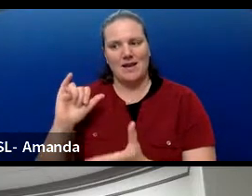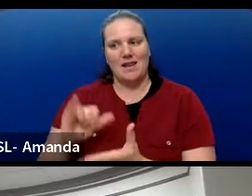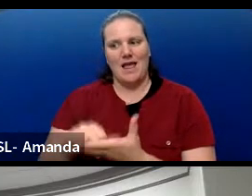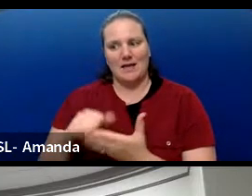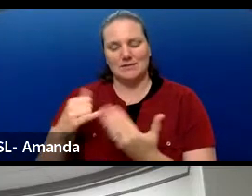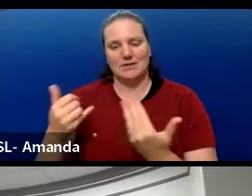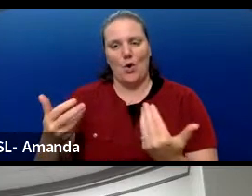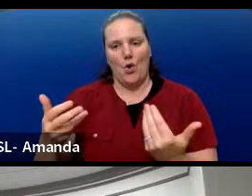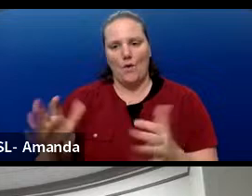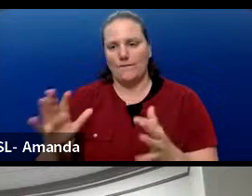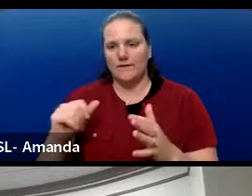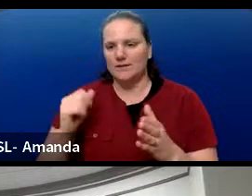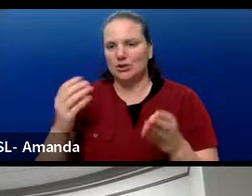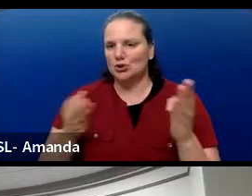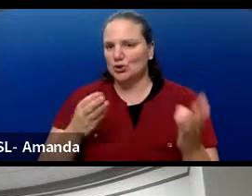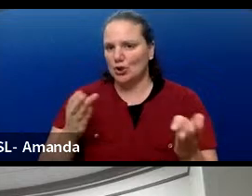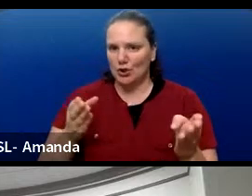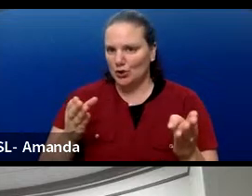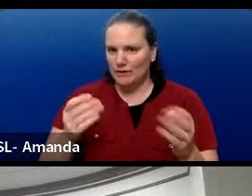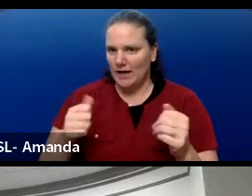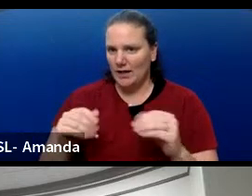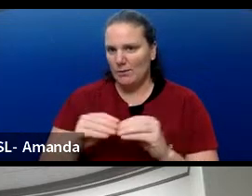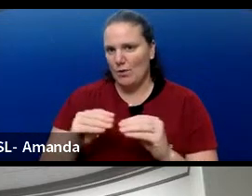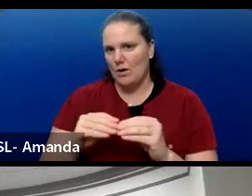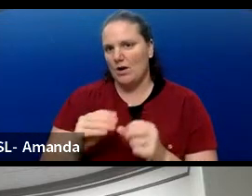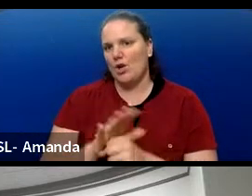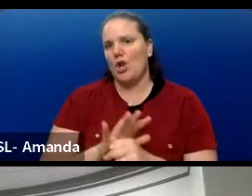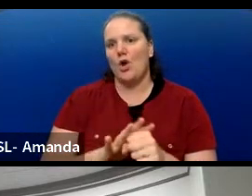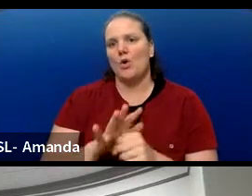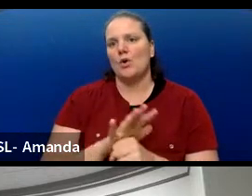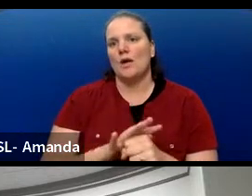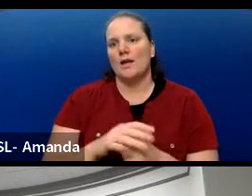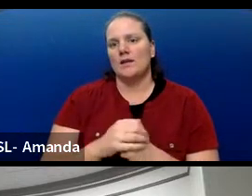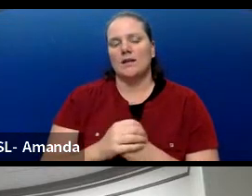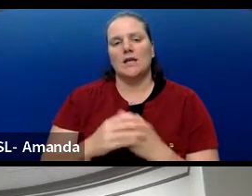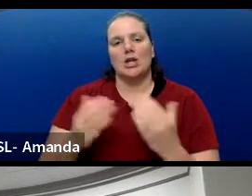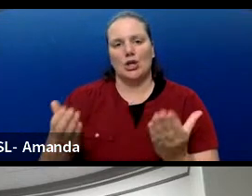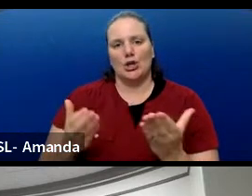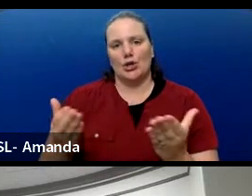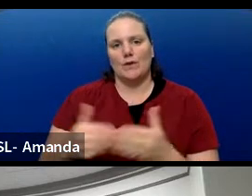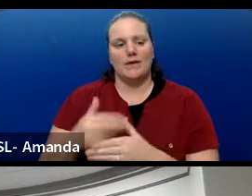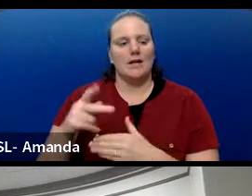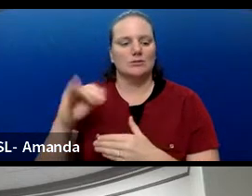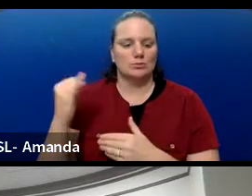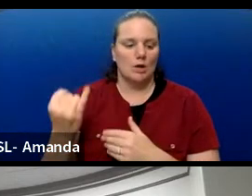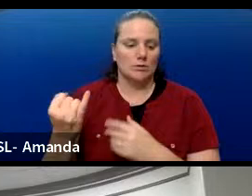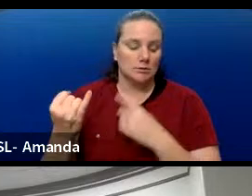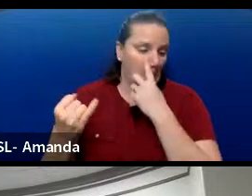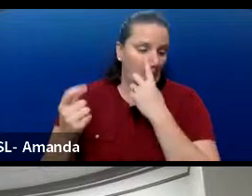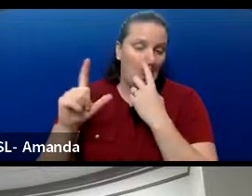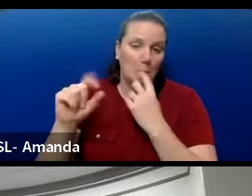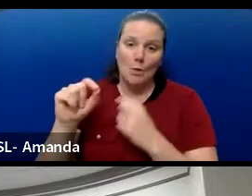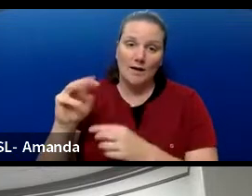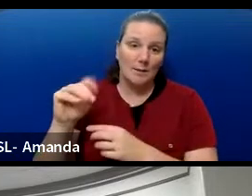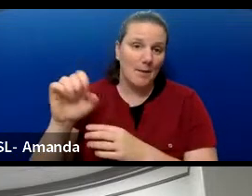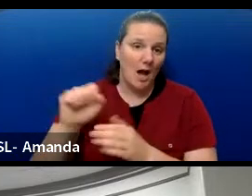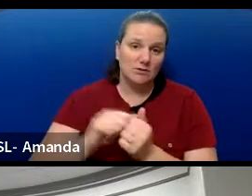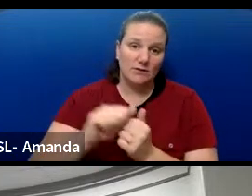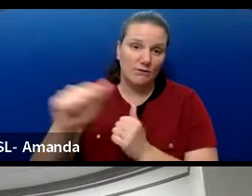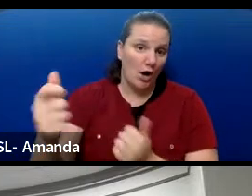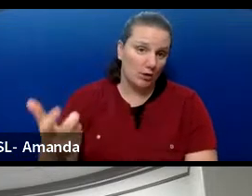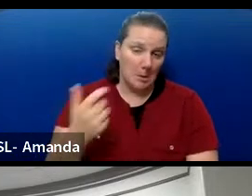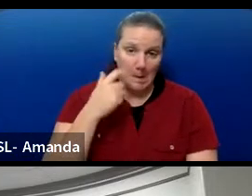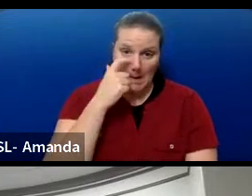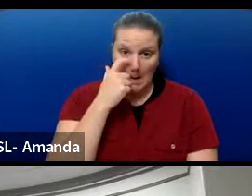it doesn't really serve capacity anymore because it's located here and the next project's going to be 20 miles away.